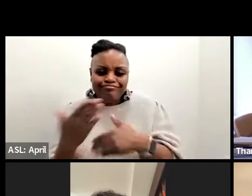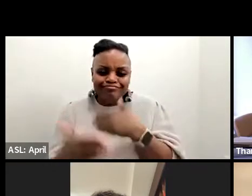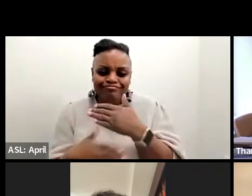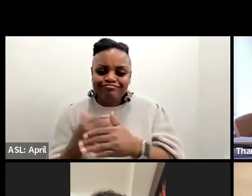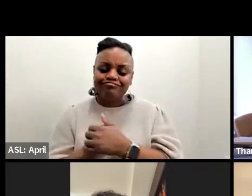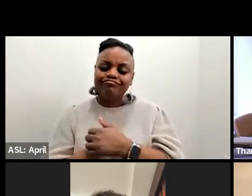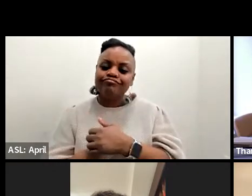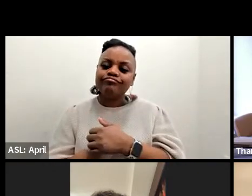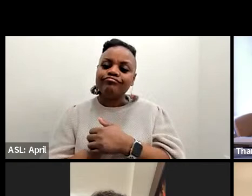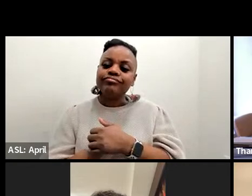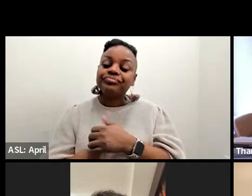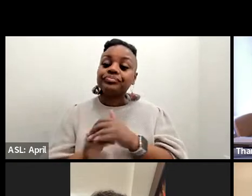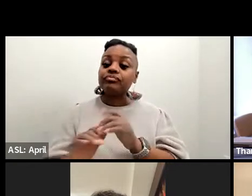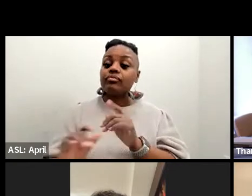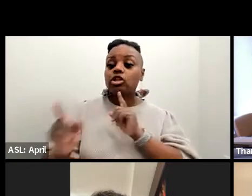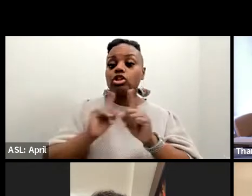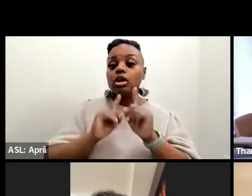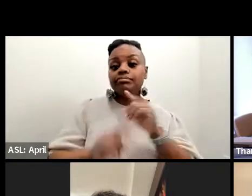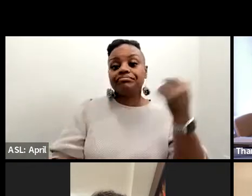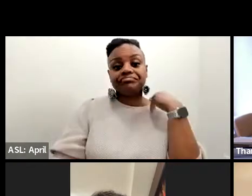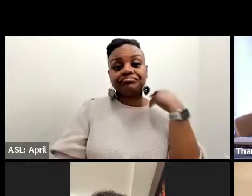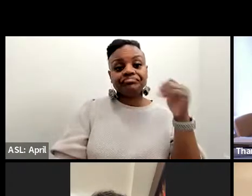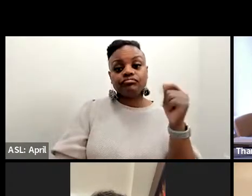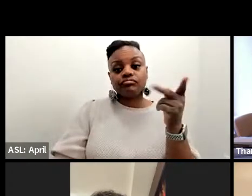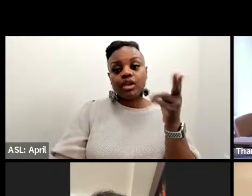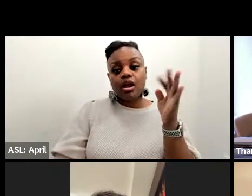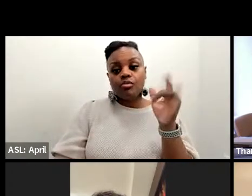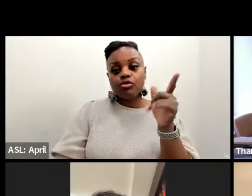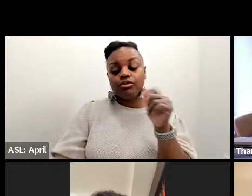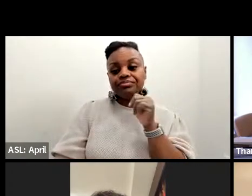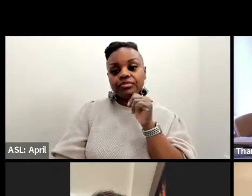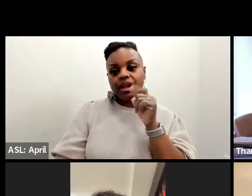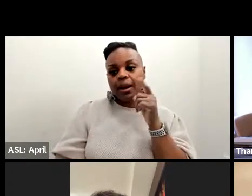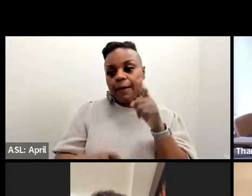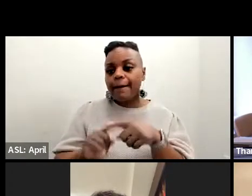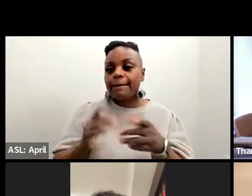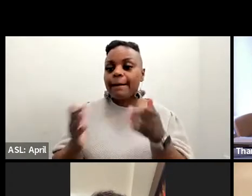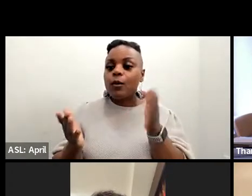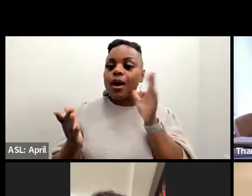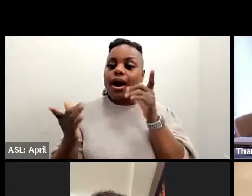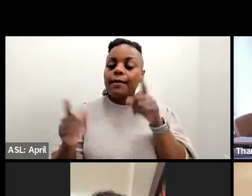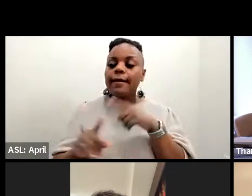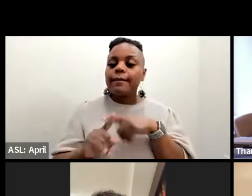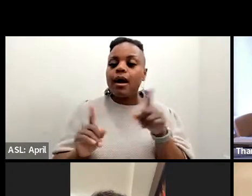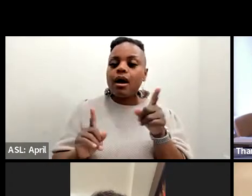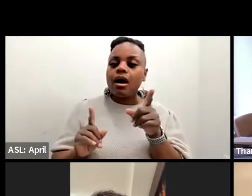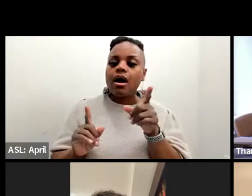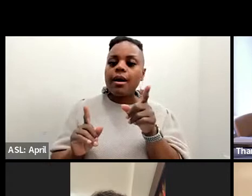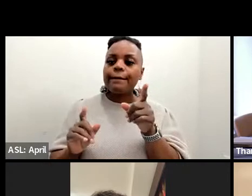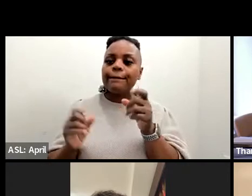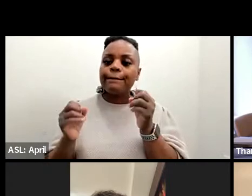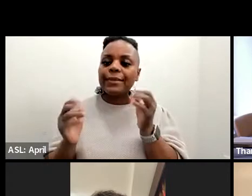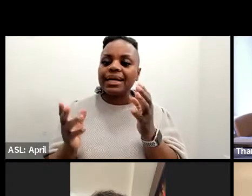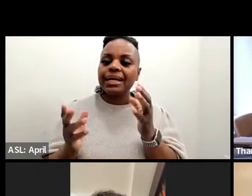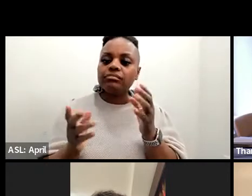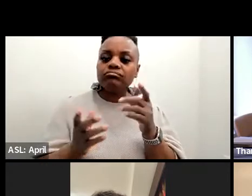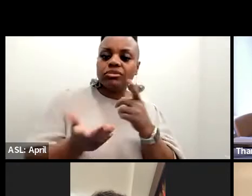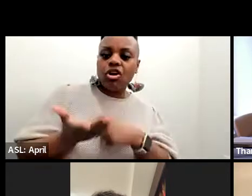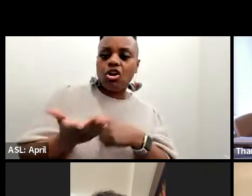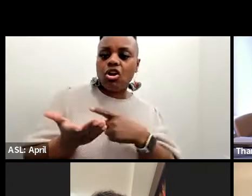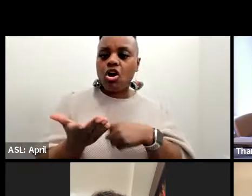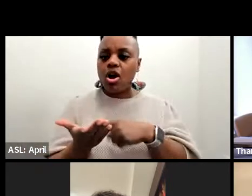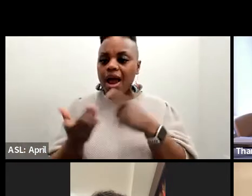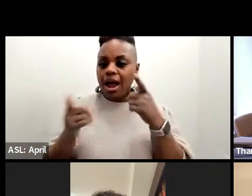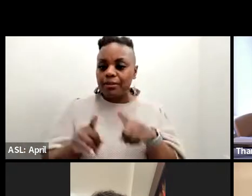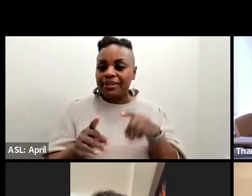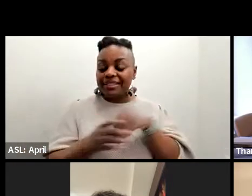not happen, probably won't happen. There were a bunch of national dialogues that happened in exile as well, right? And I was privileged enough to attend some of them. And